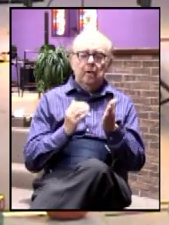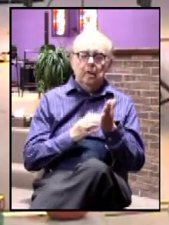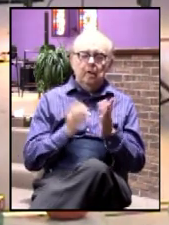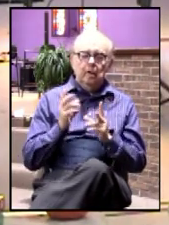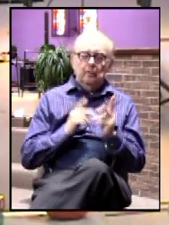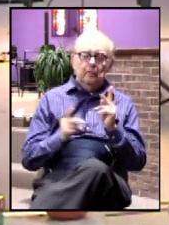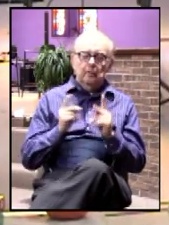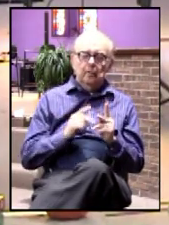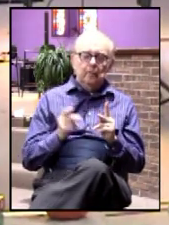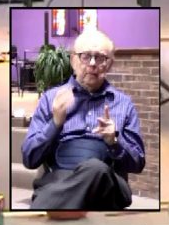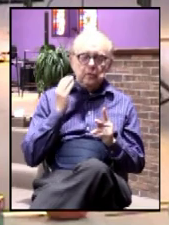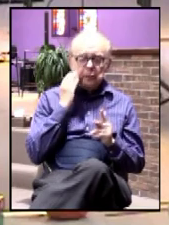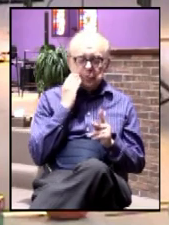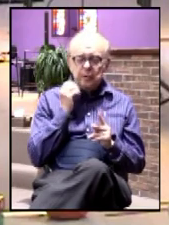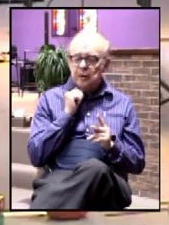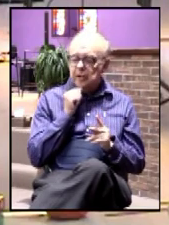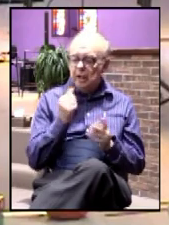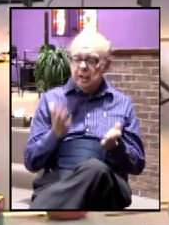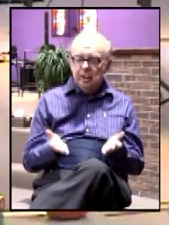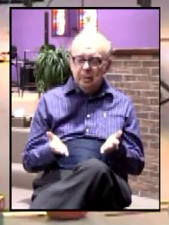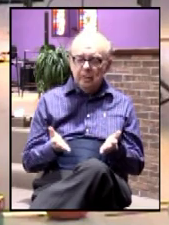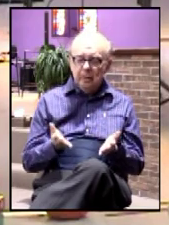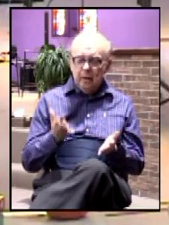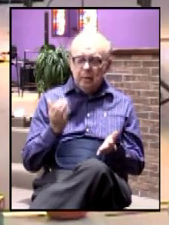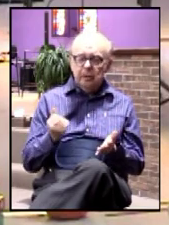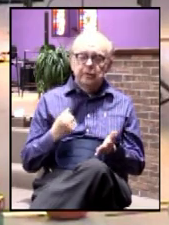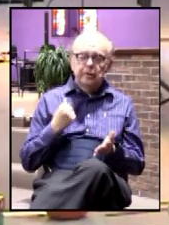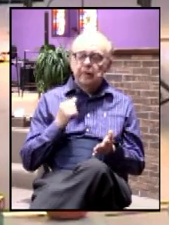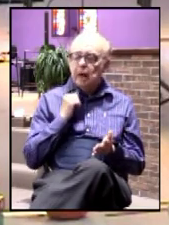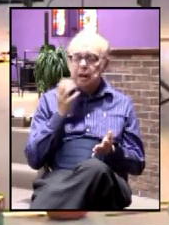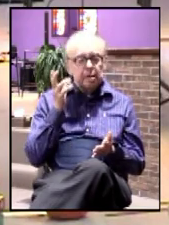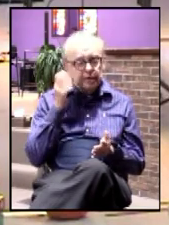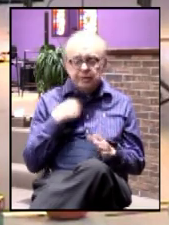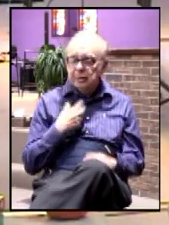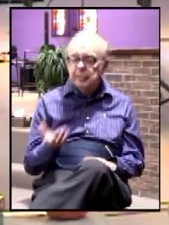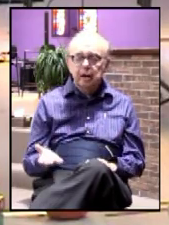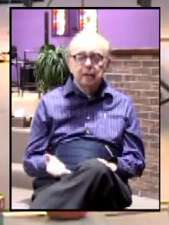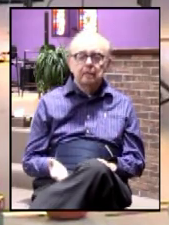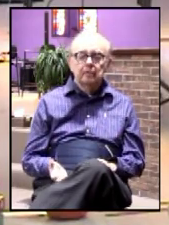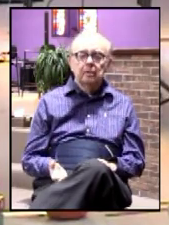message to people that you know aren't here because they won't listen to me.